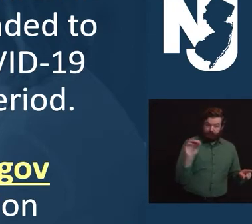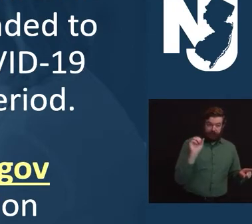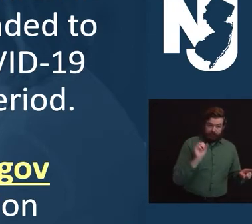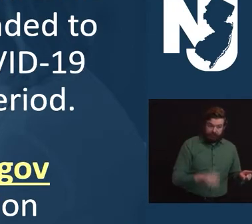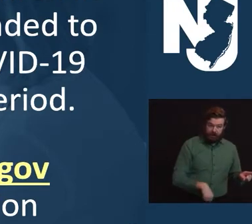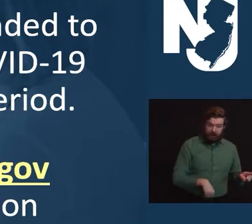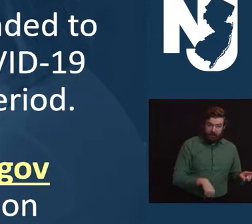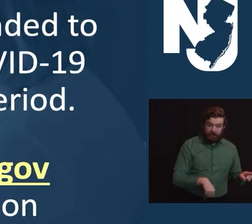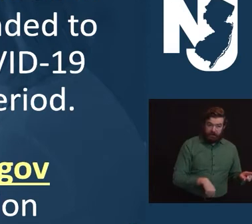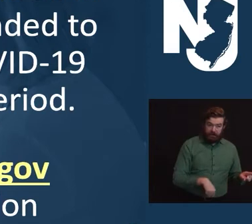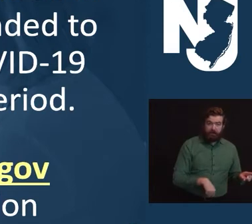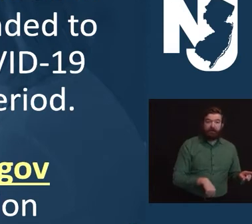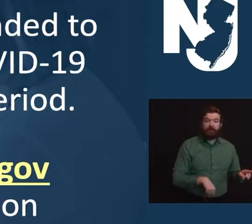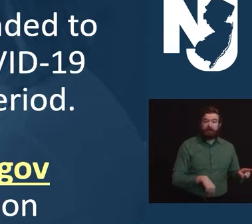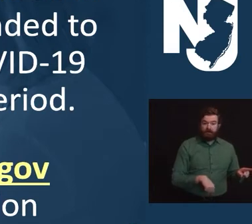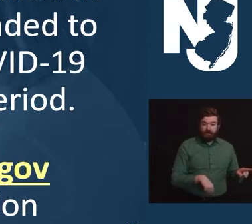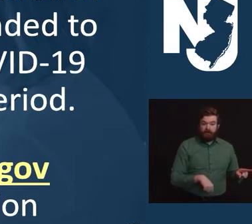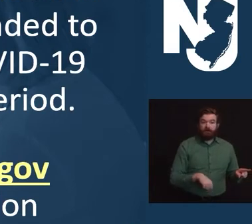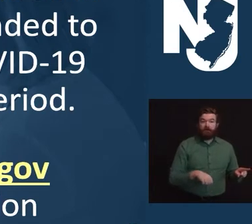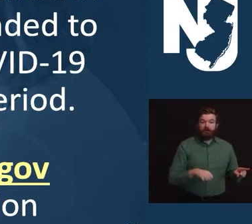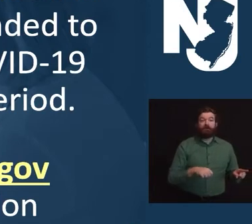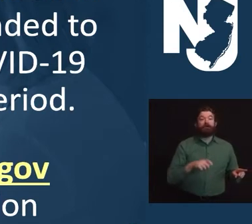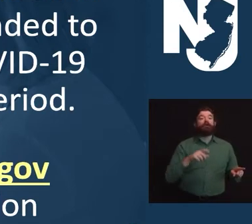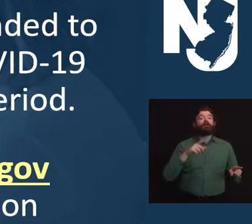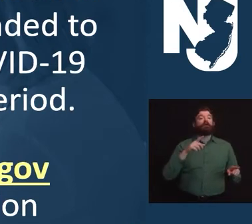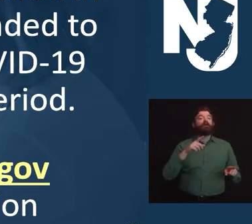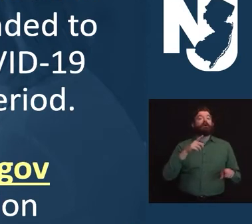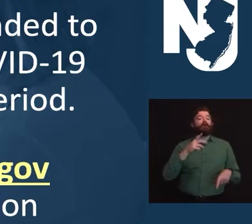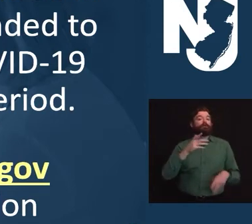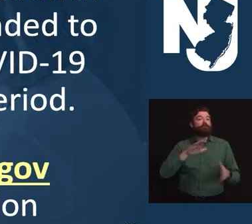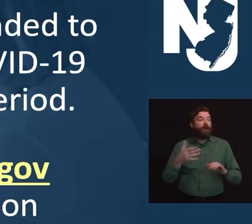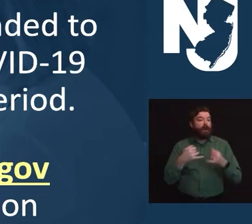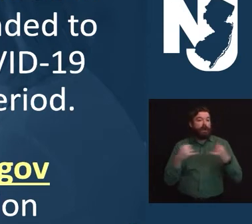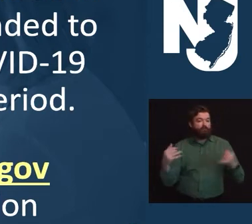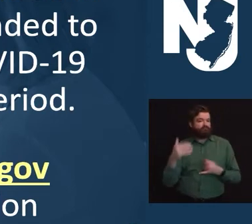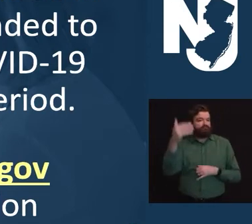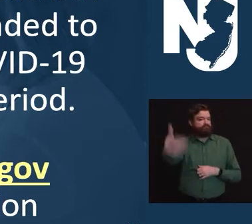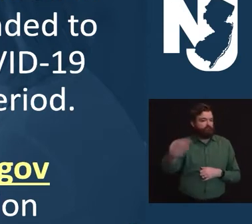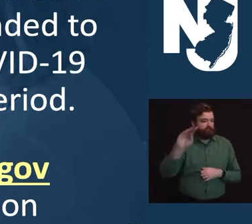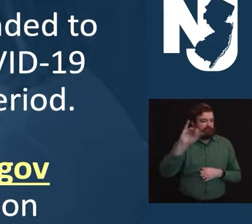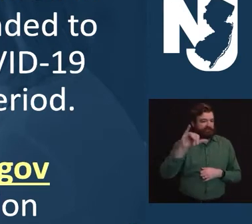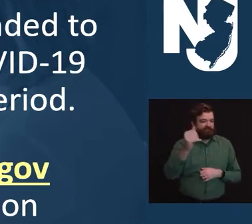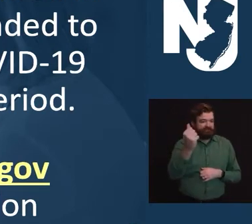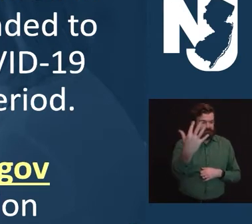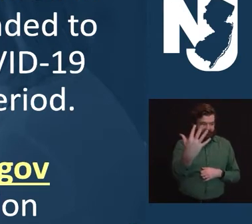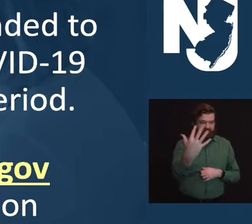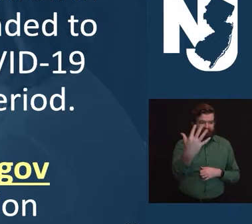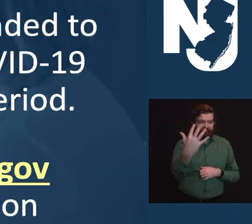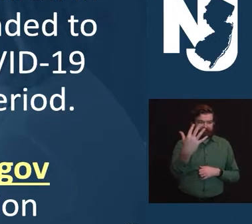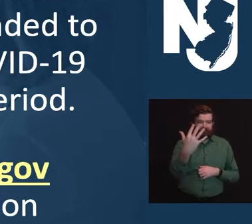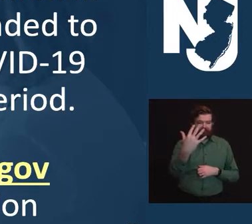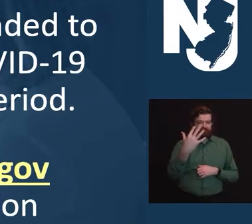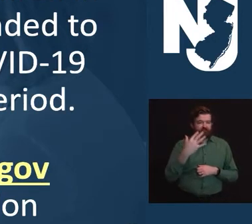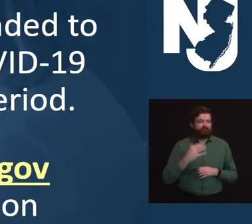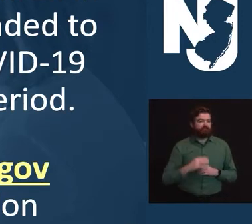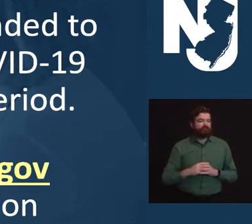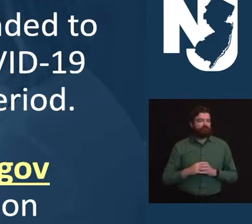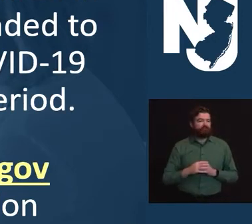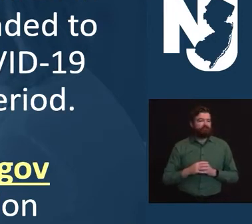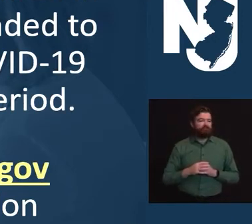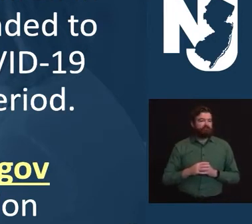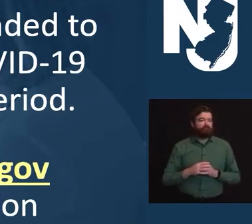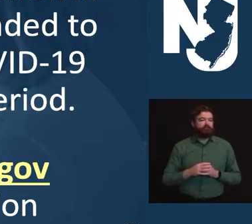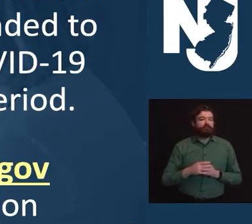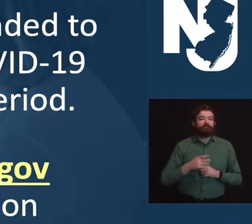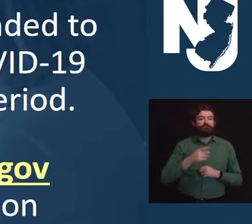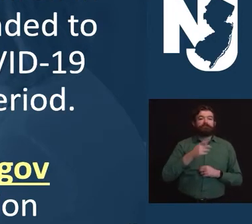May 15th. So during the special enrollment period, if you enroll in health coverage by February 28, your